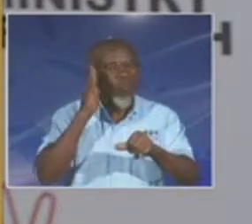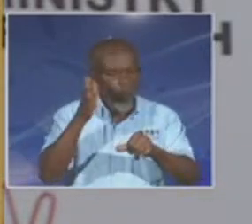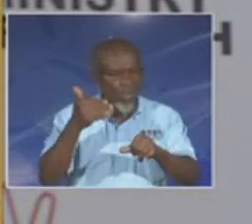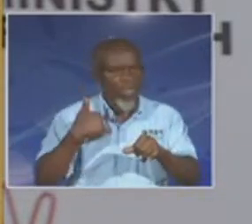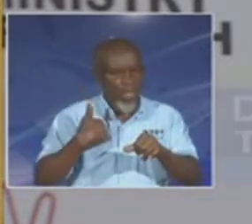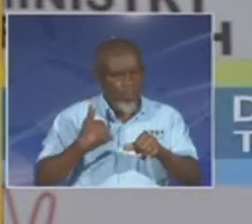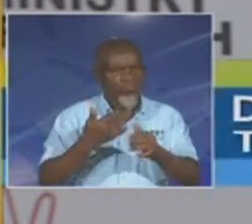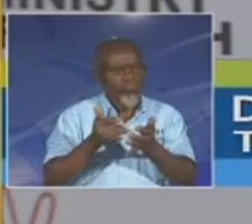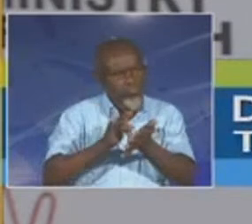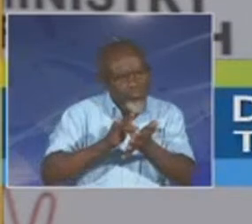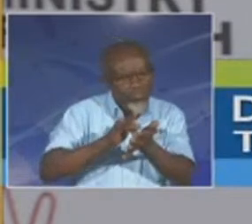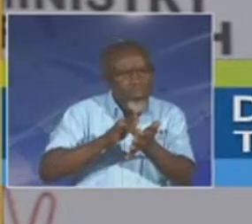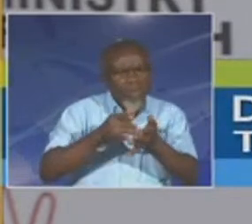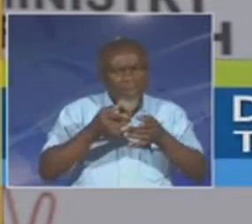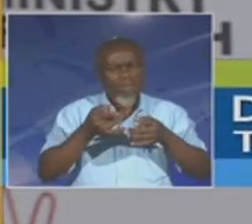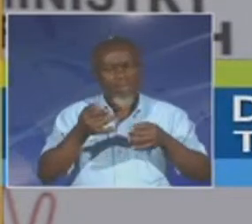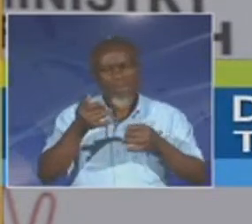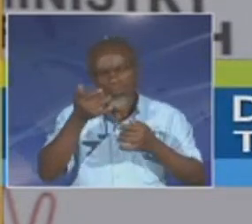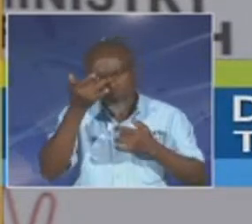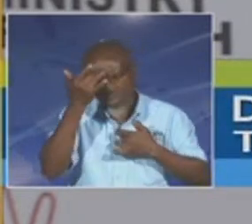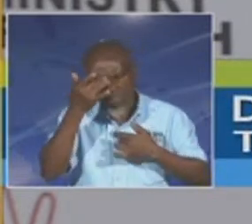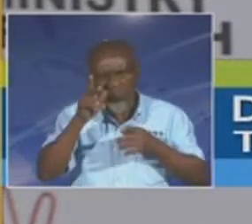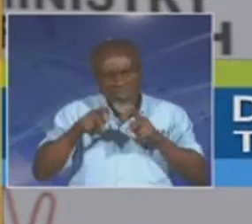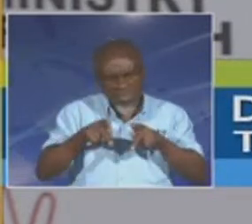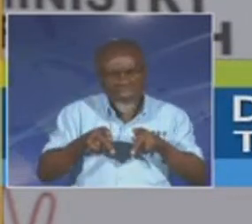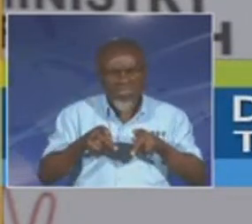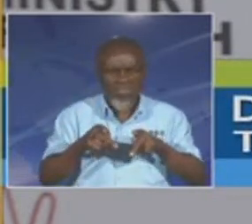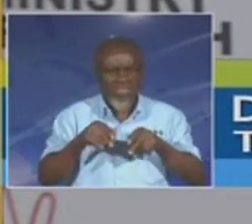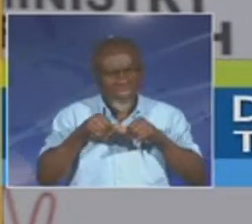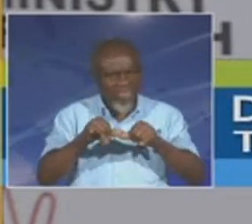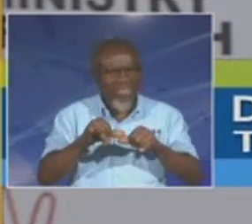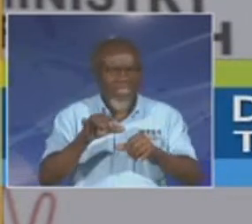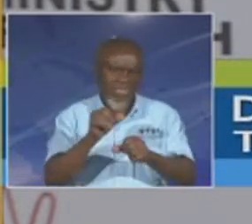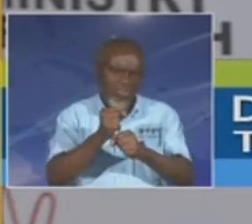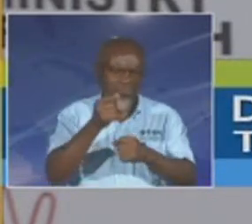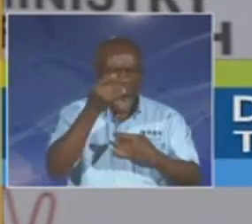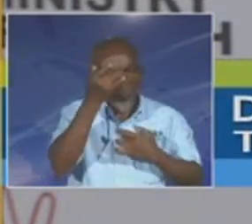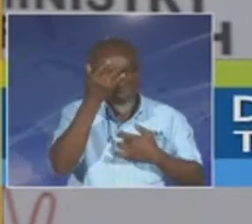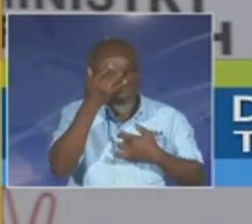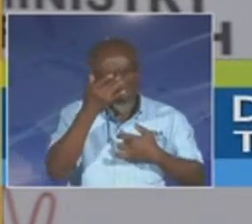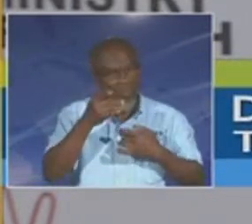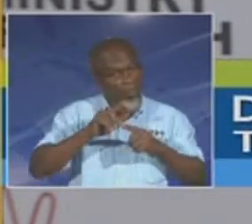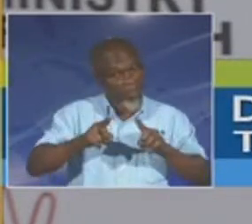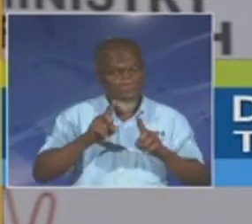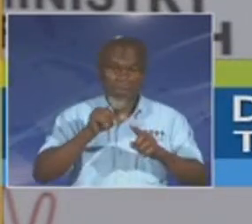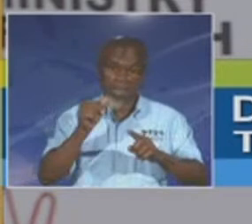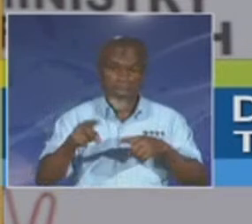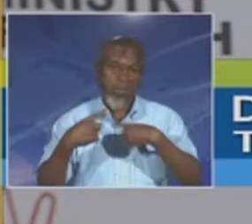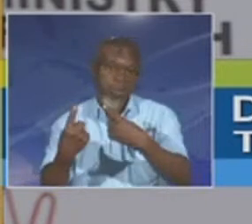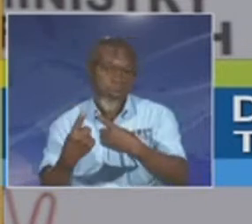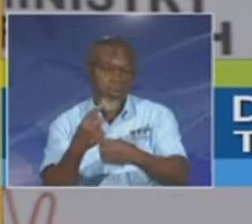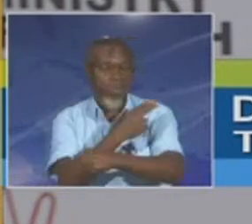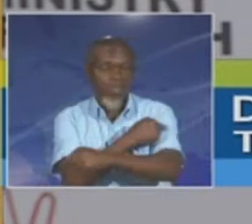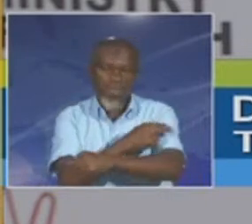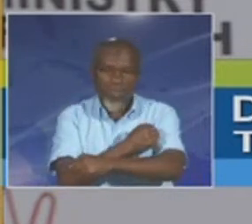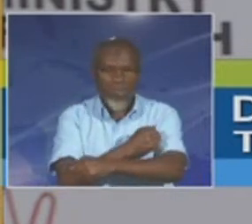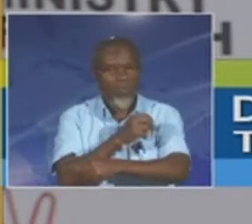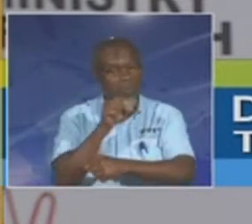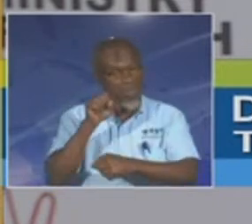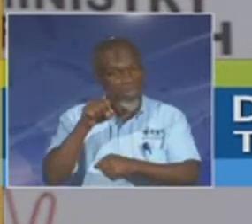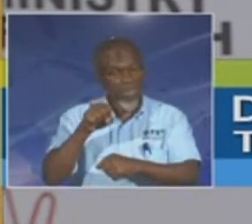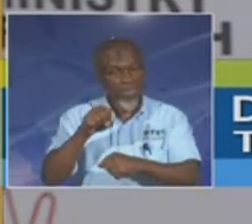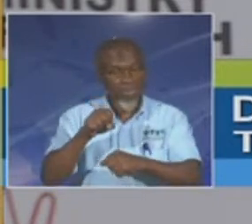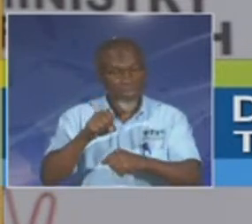lots of people who are still currently getting ill, and they're not ill enough that they need to present themselves to the